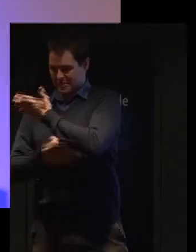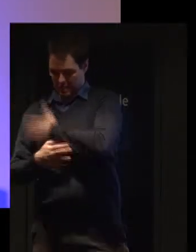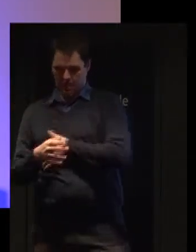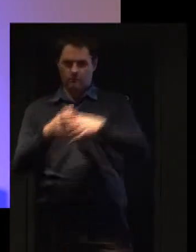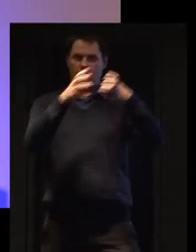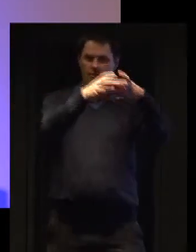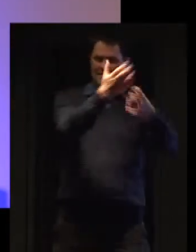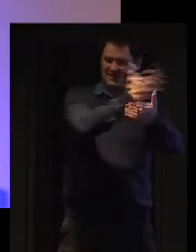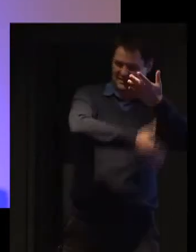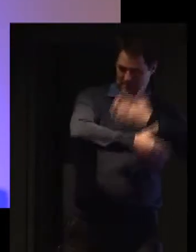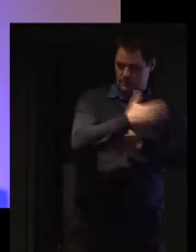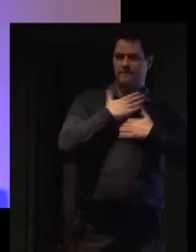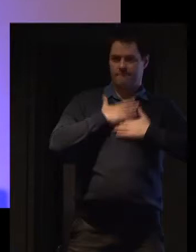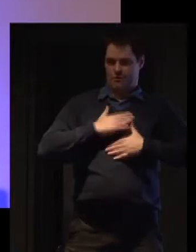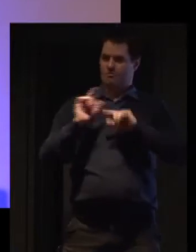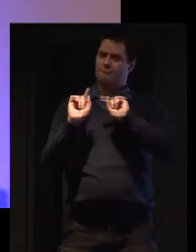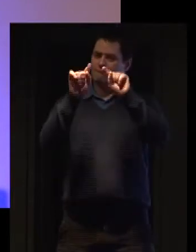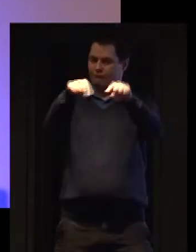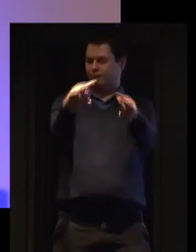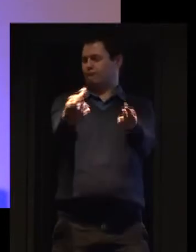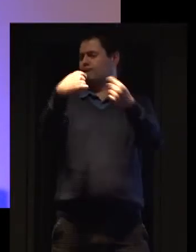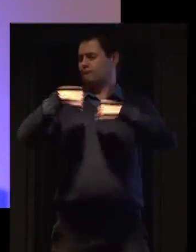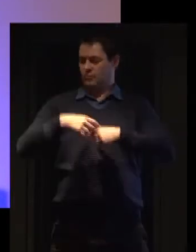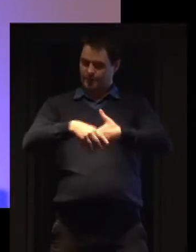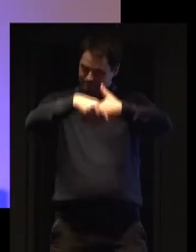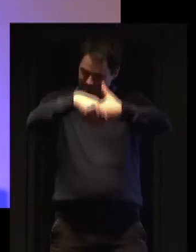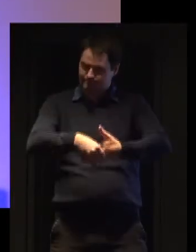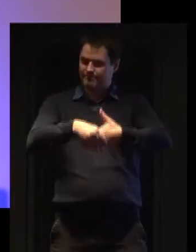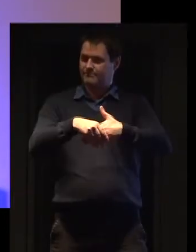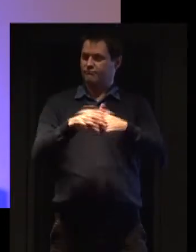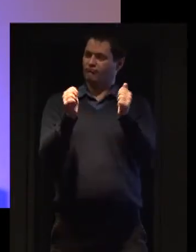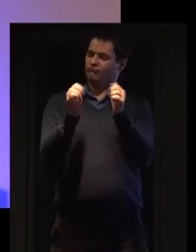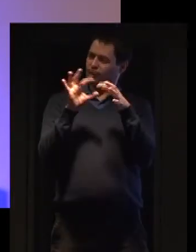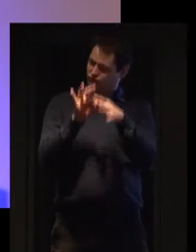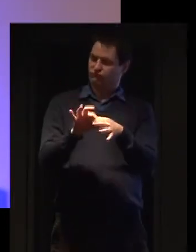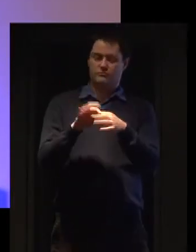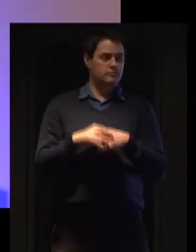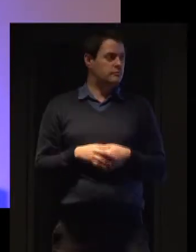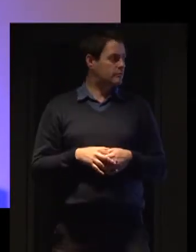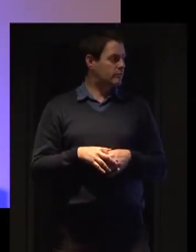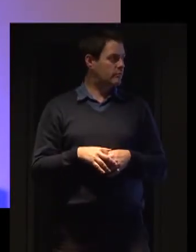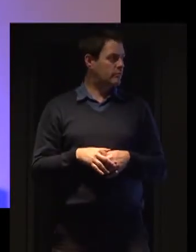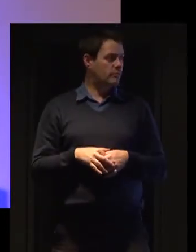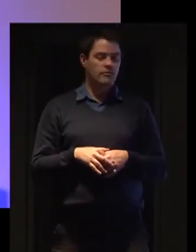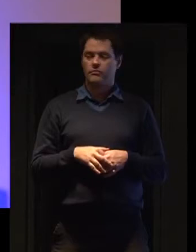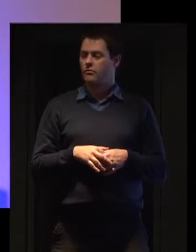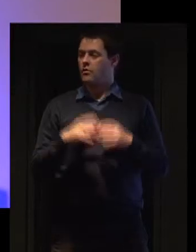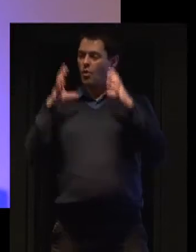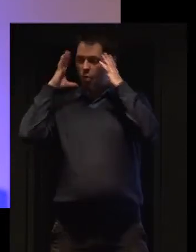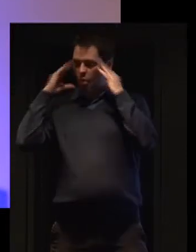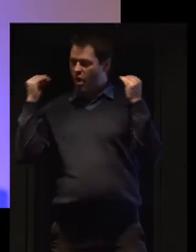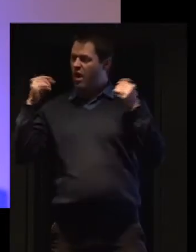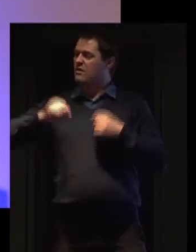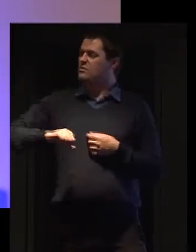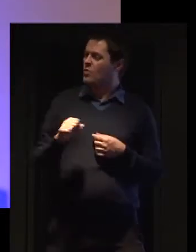Hibernian's just started, are going to shake hands on a twinning deal. But just before we say that, Nikki from